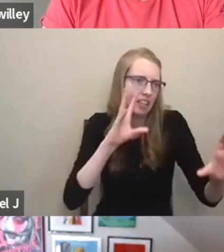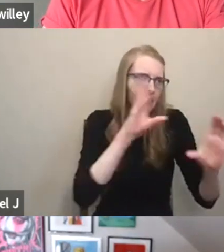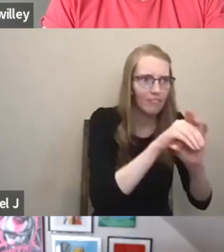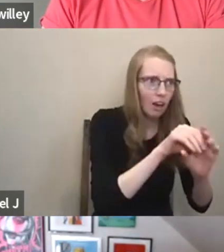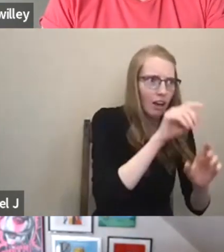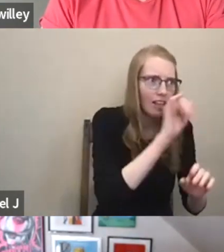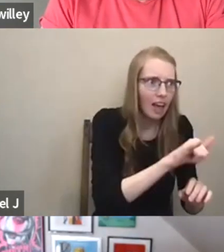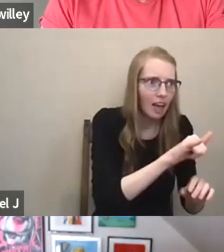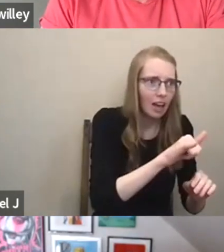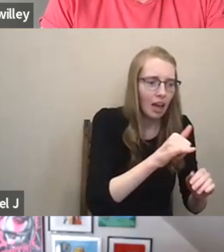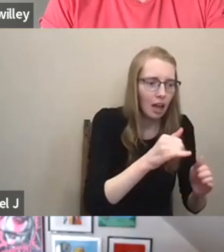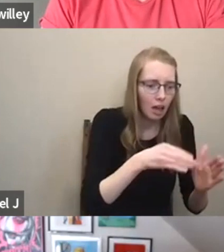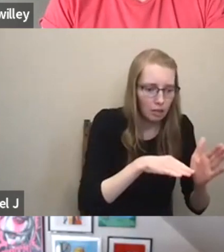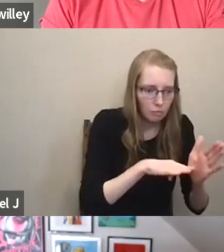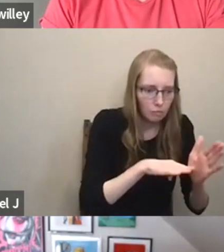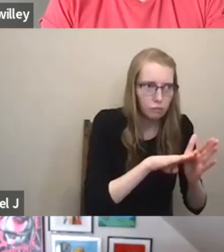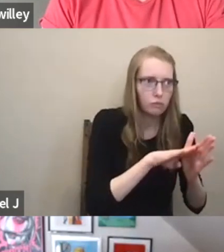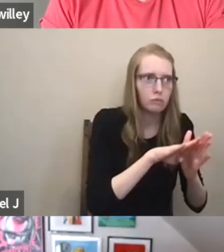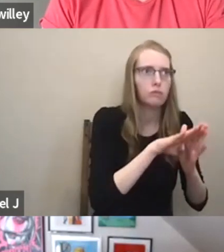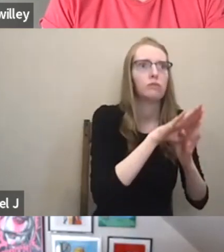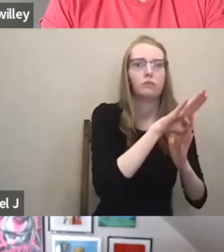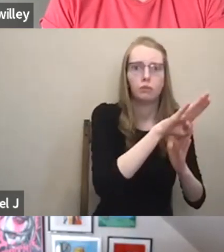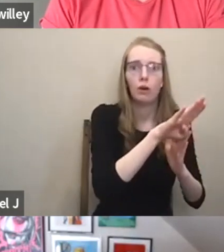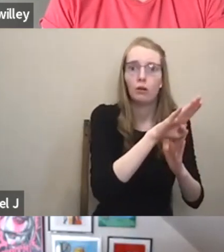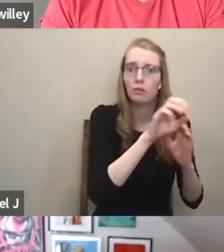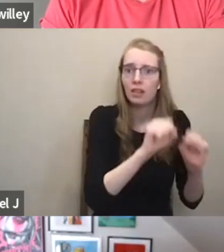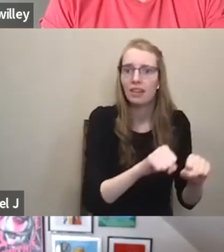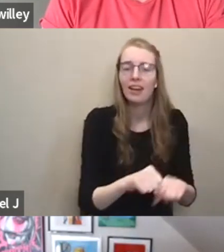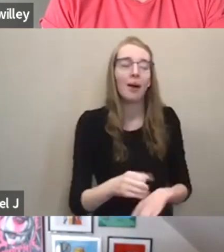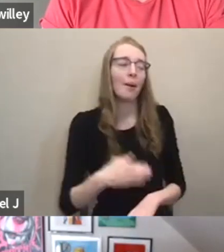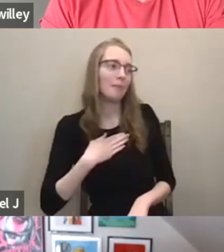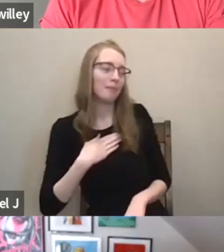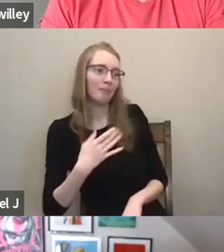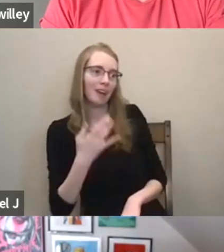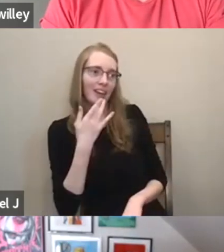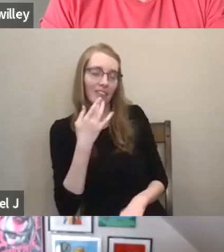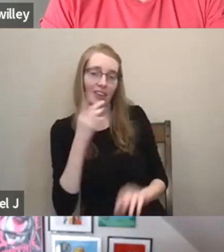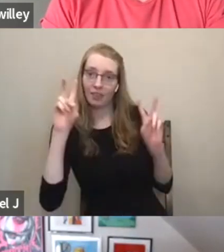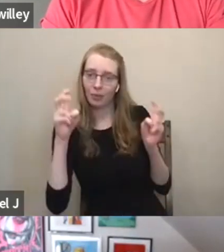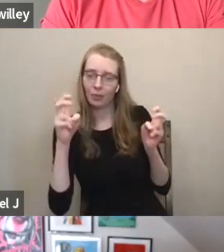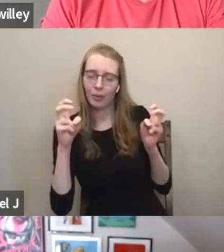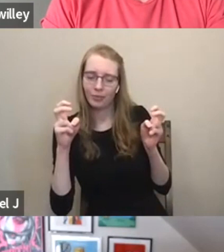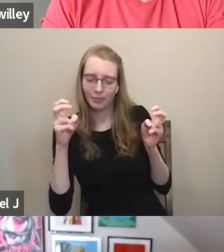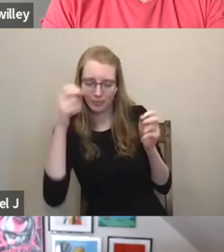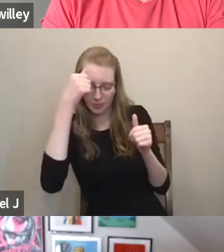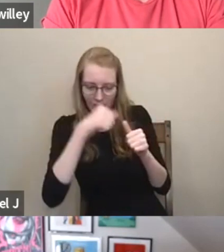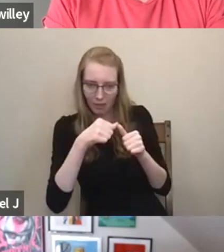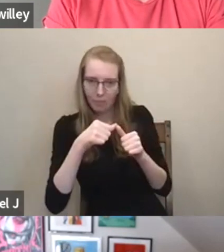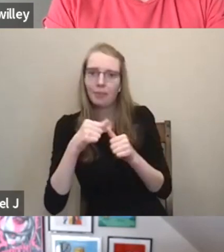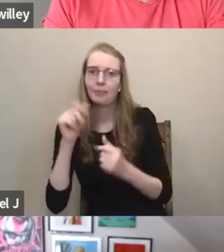that's it. Yeah, I would add like that. My favorite quote, I remember I ran into this woman